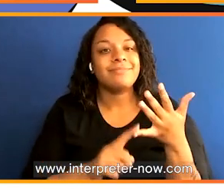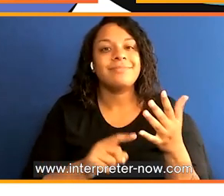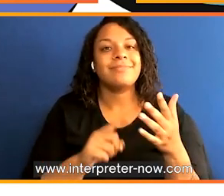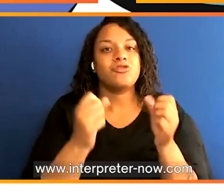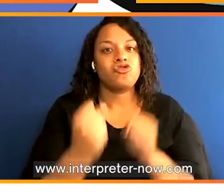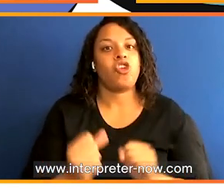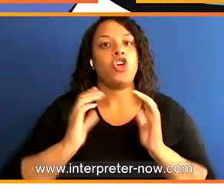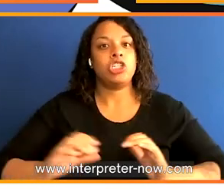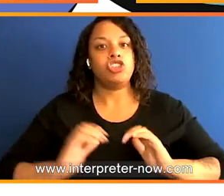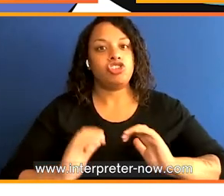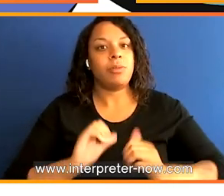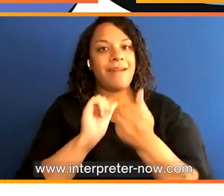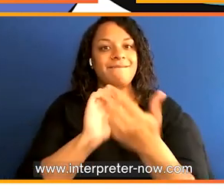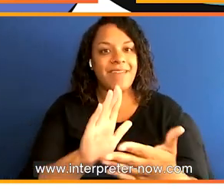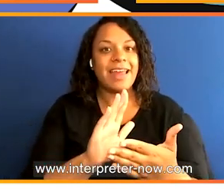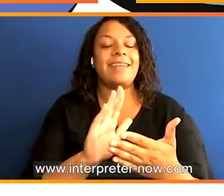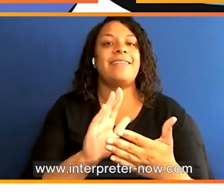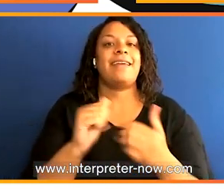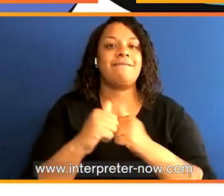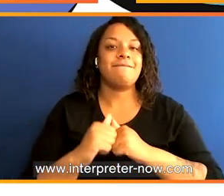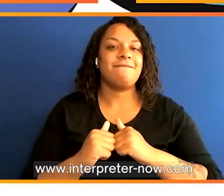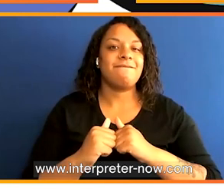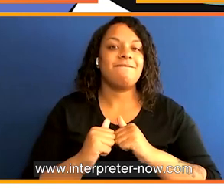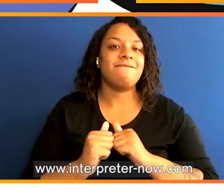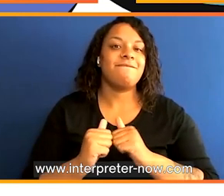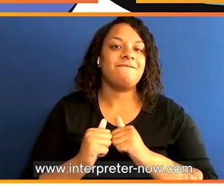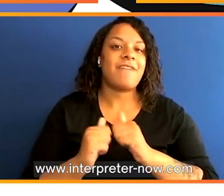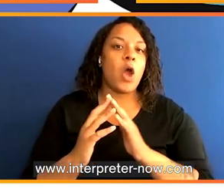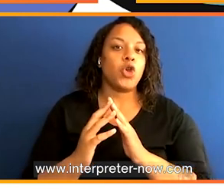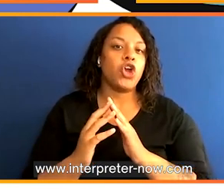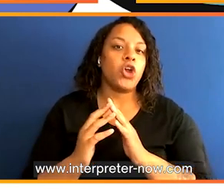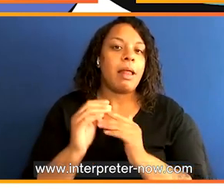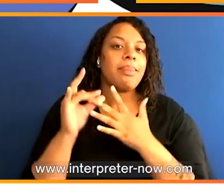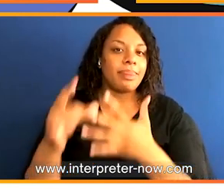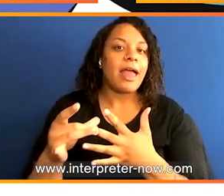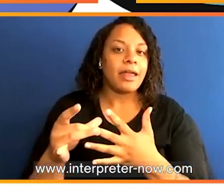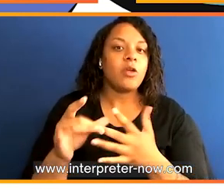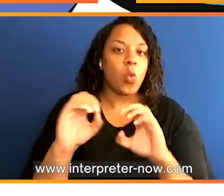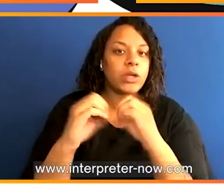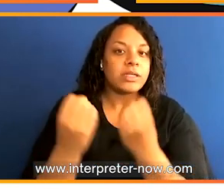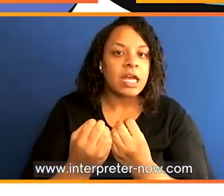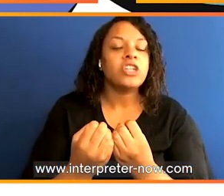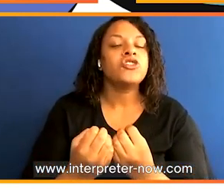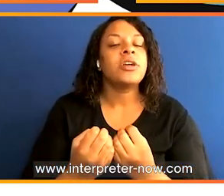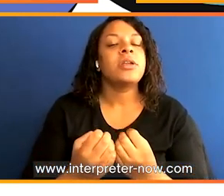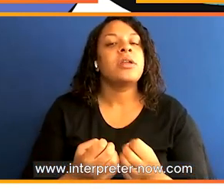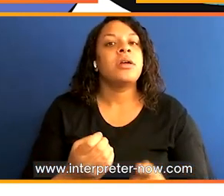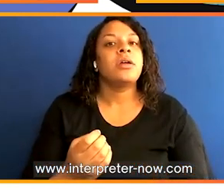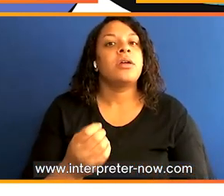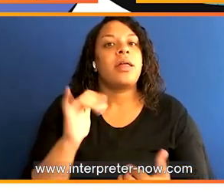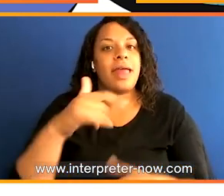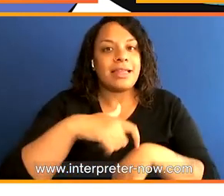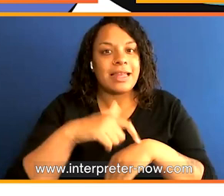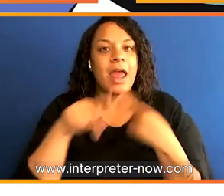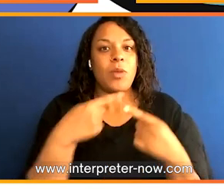or founder-transitioned organizations at a time of an inflection, which was they've built up